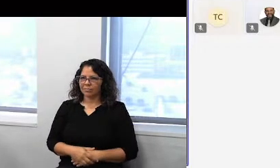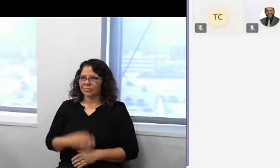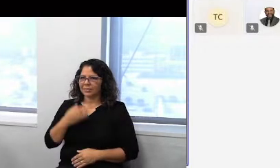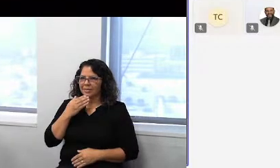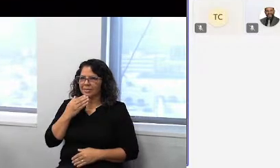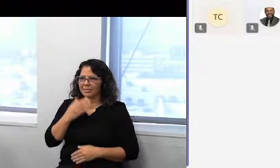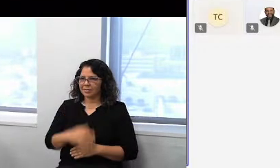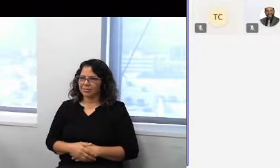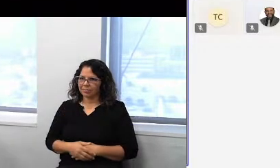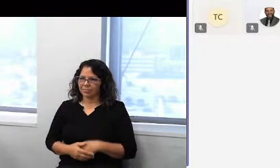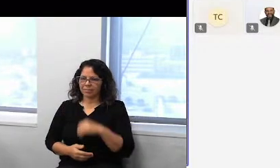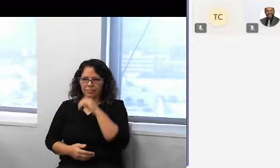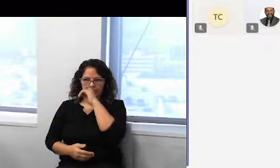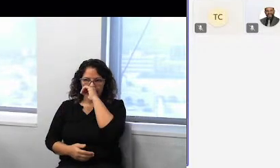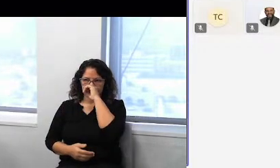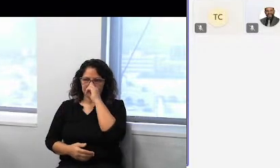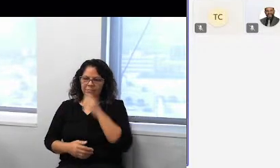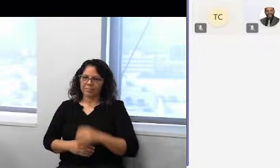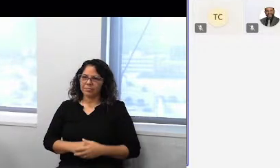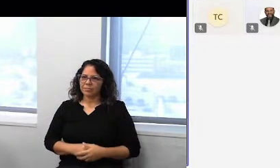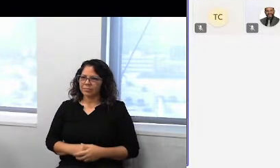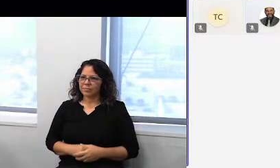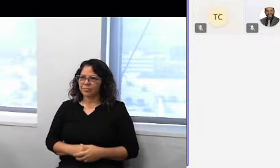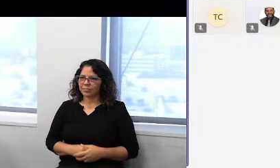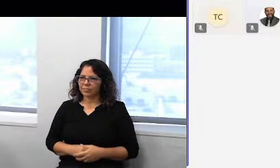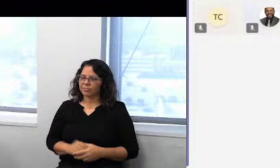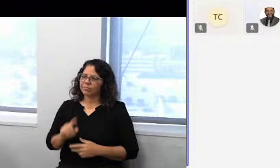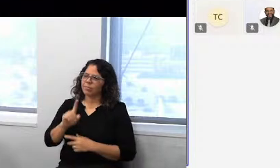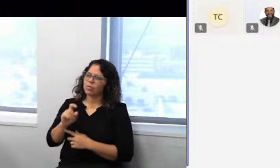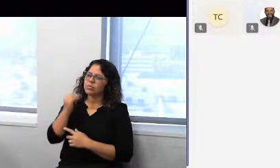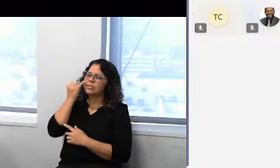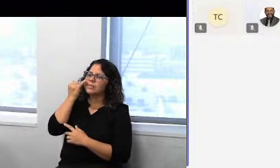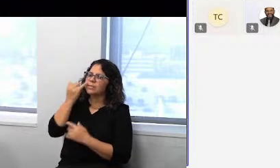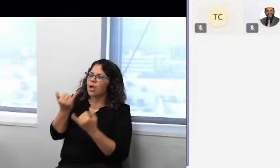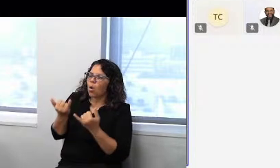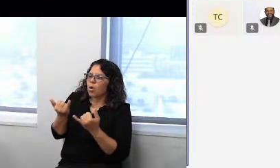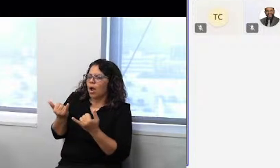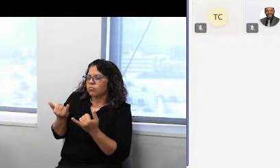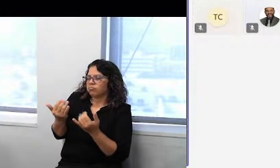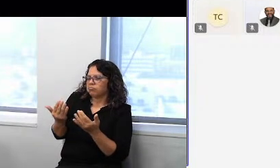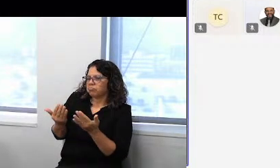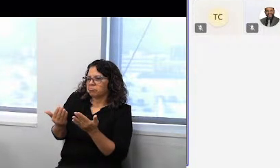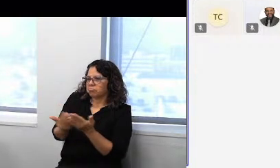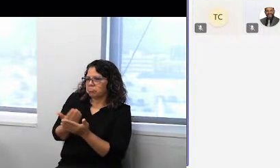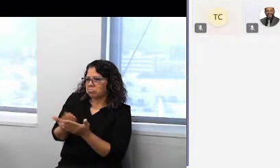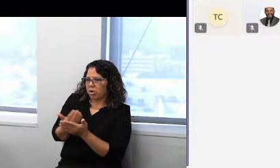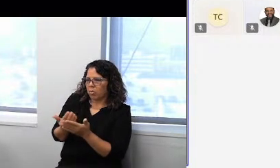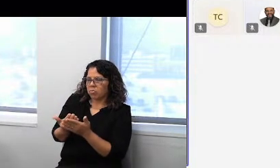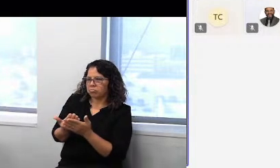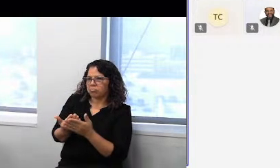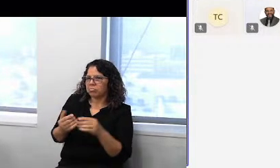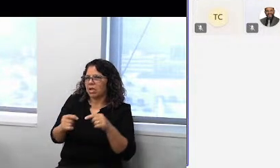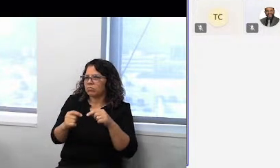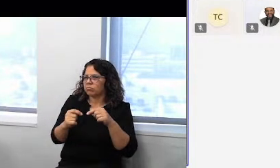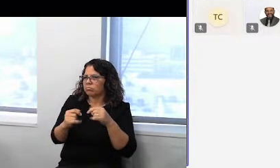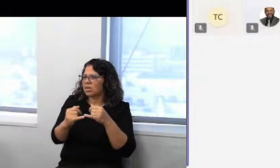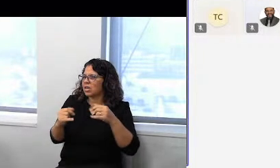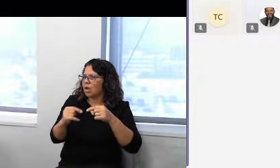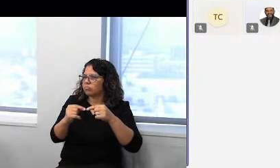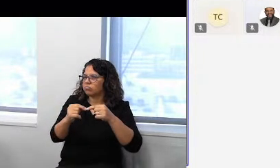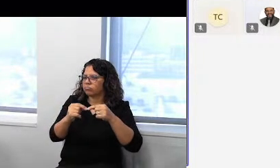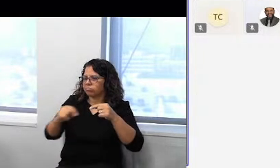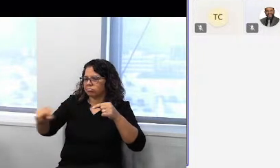If you have to do upgrading or retrofitting of transmission lines or substations after this